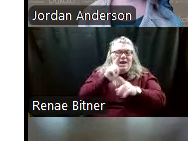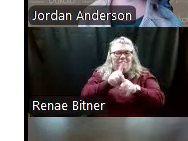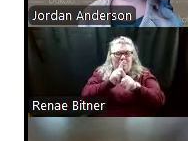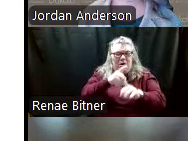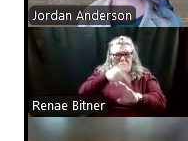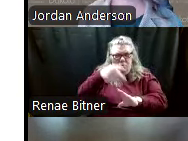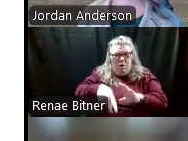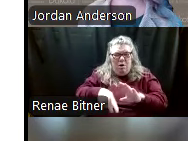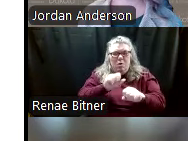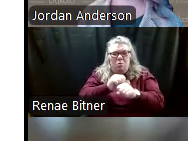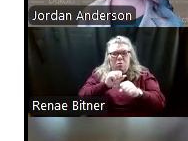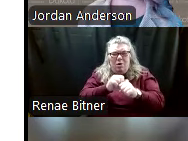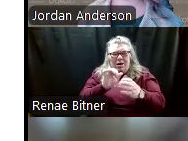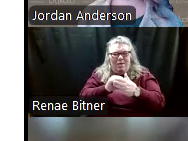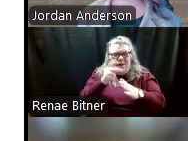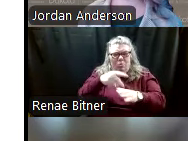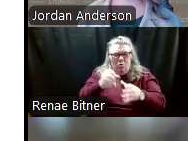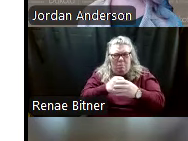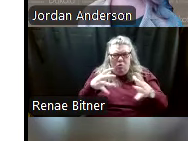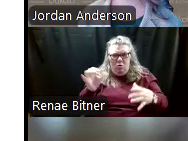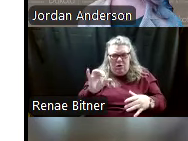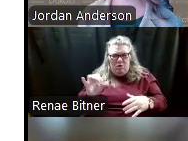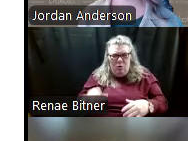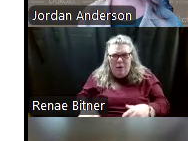and are working on expanding that as well.